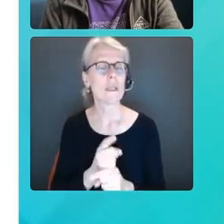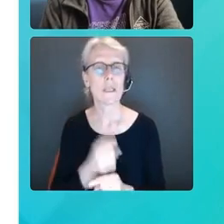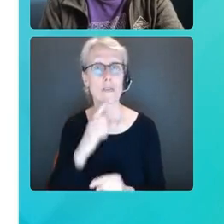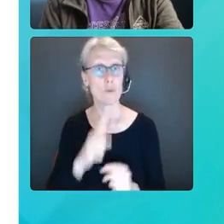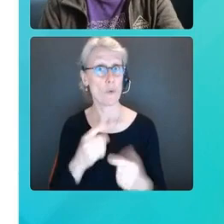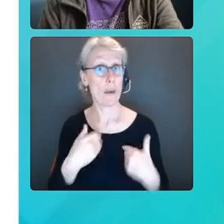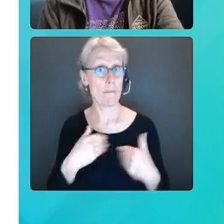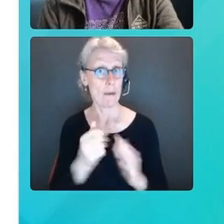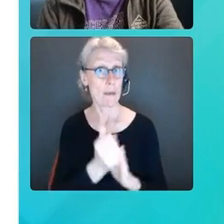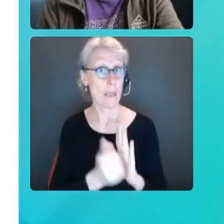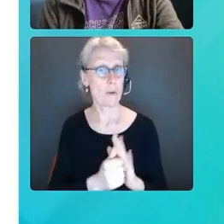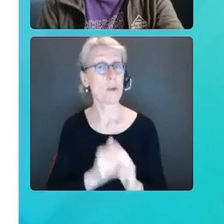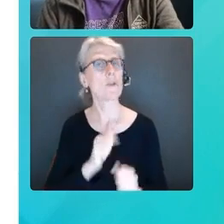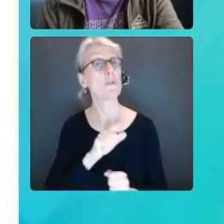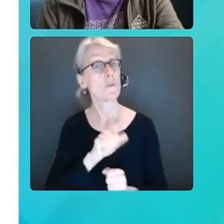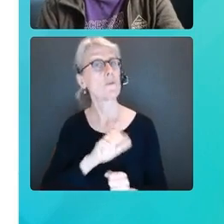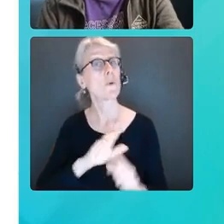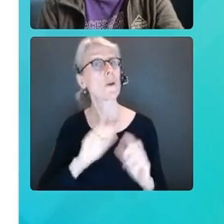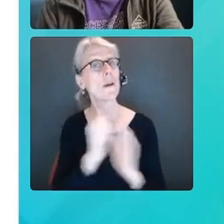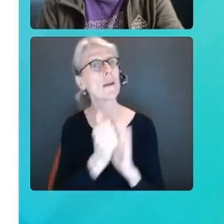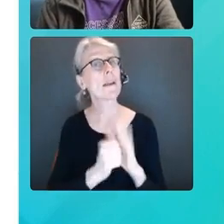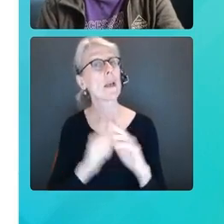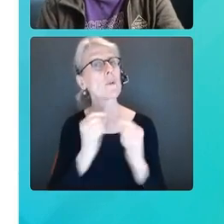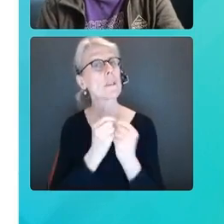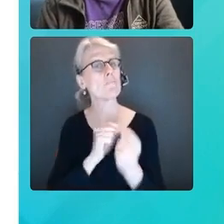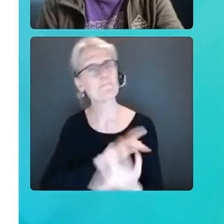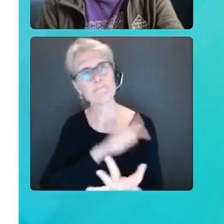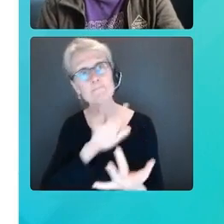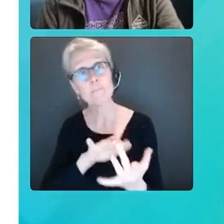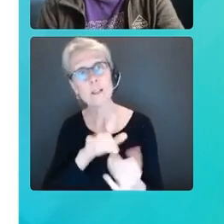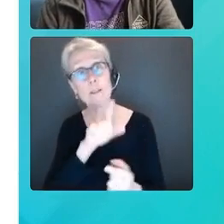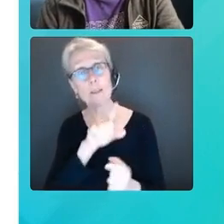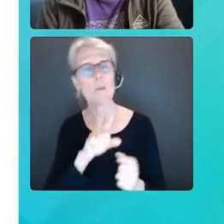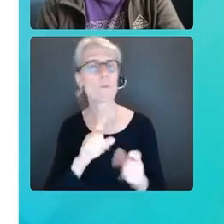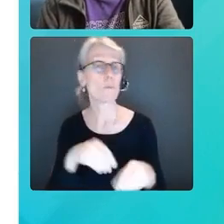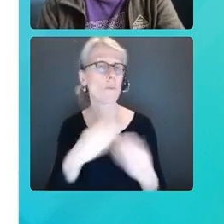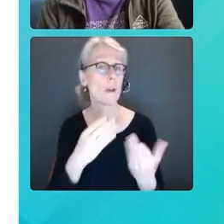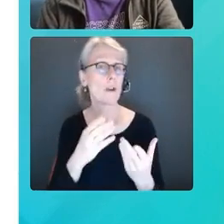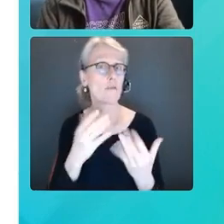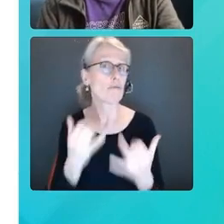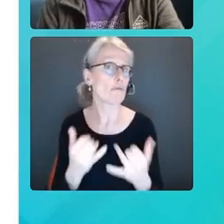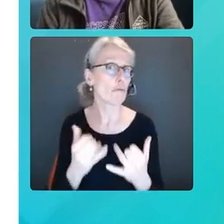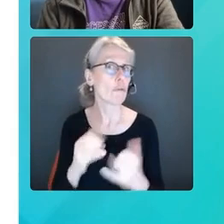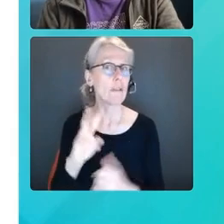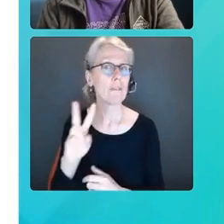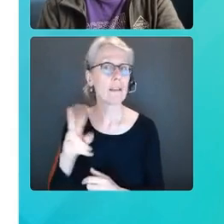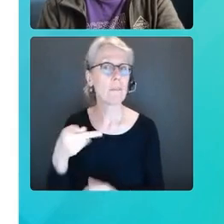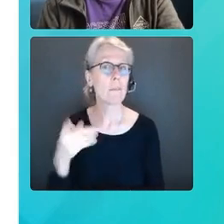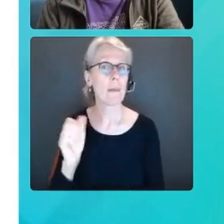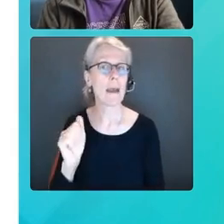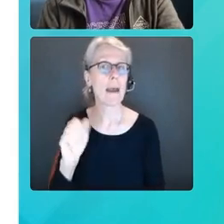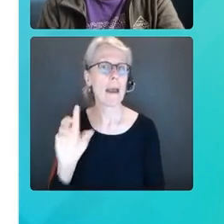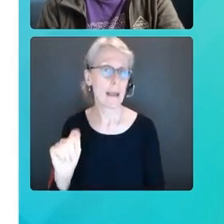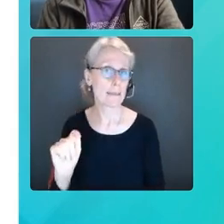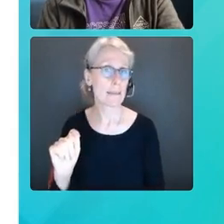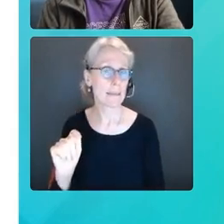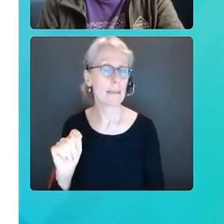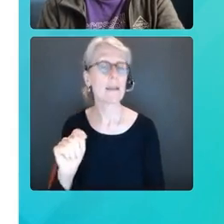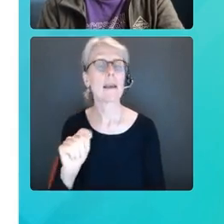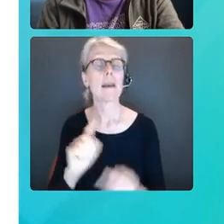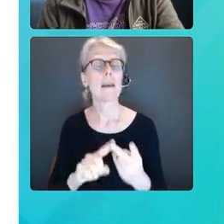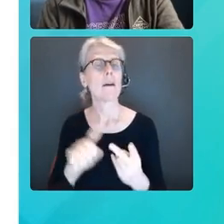please reach out to your Stephen account team. They'll be able to go through and provide you with our most up-to-date VPATs. As Stephen mentioned, we also have